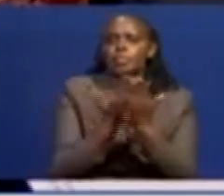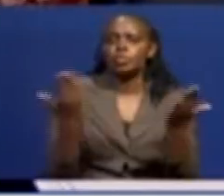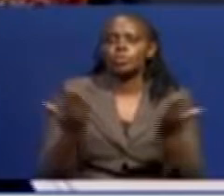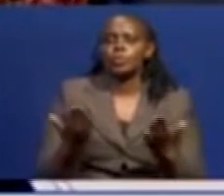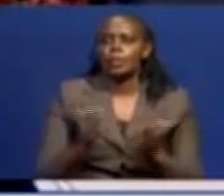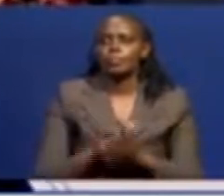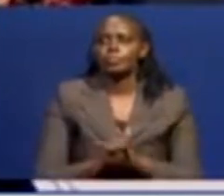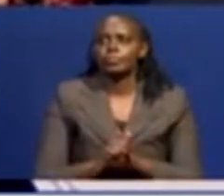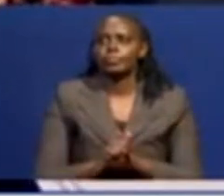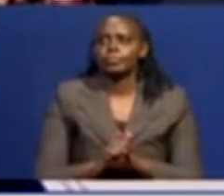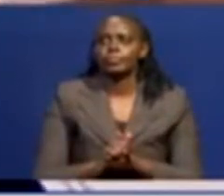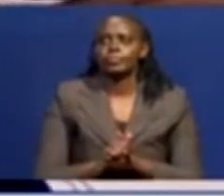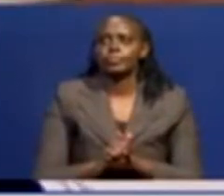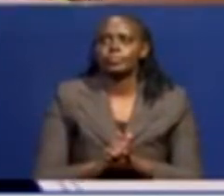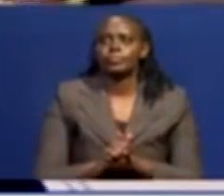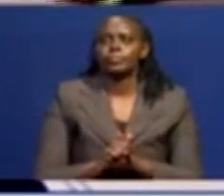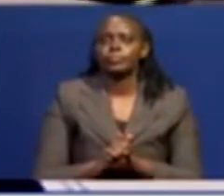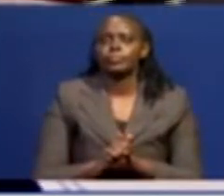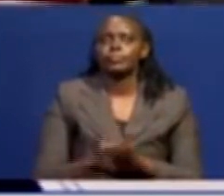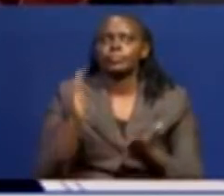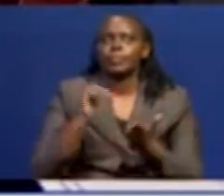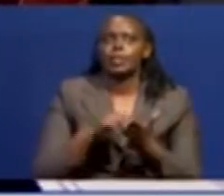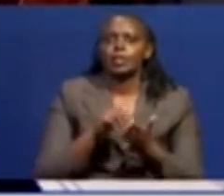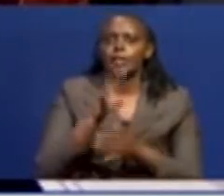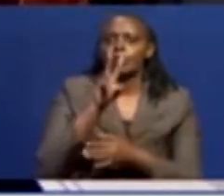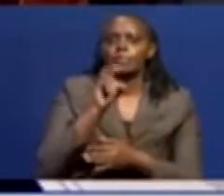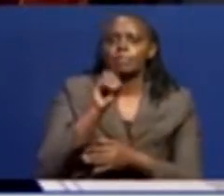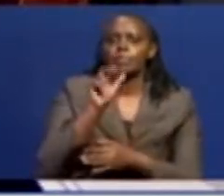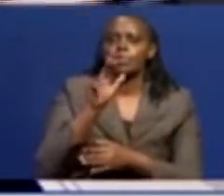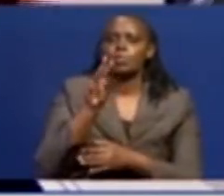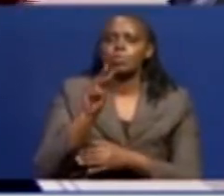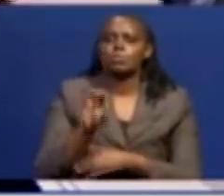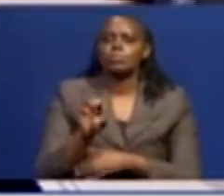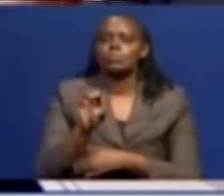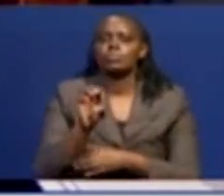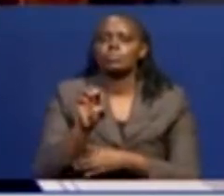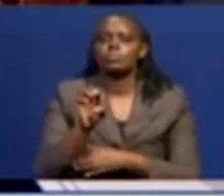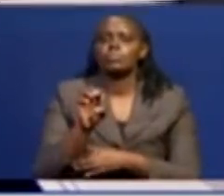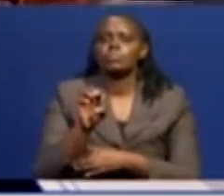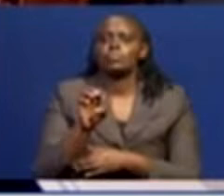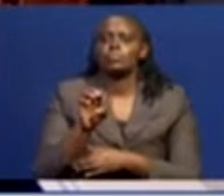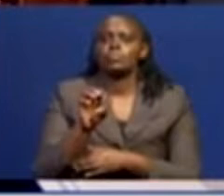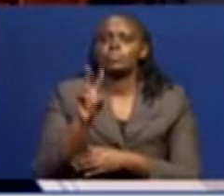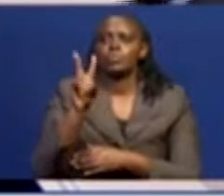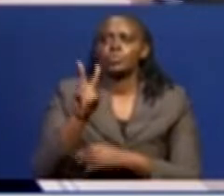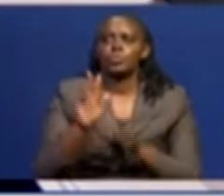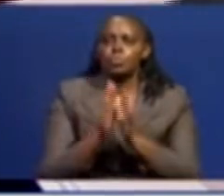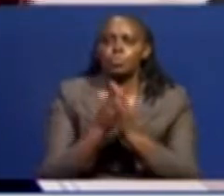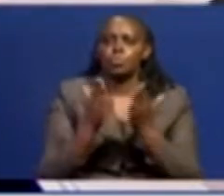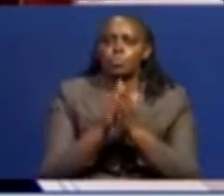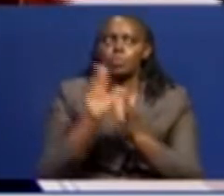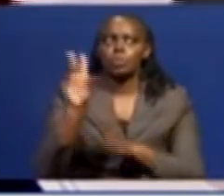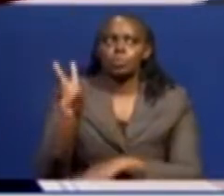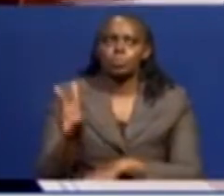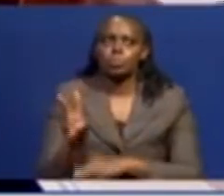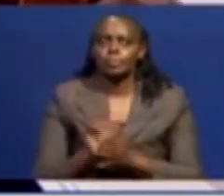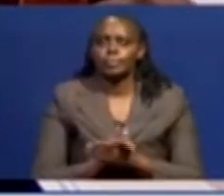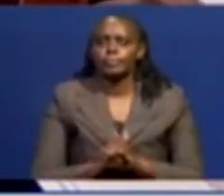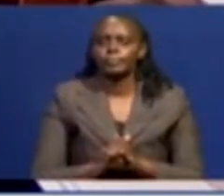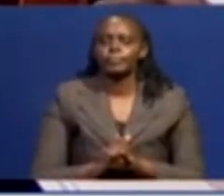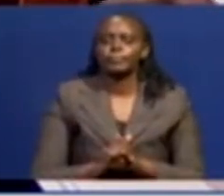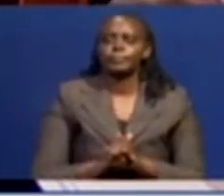find it in your bundle of documents? Is it again on volume 3? Volume 2?